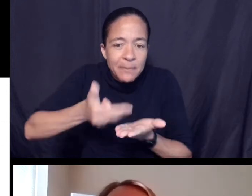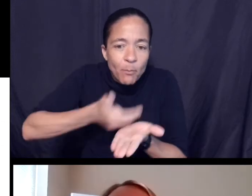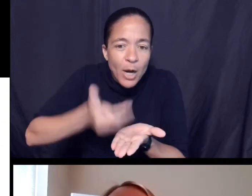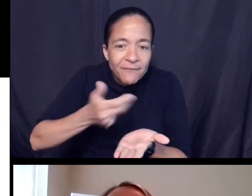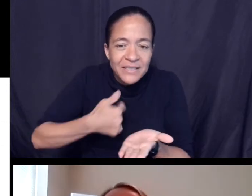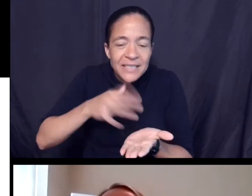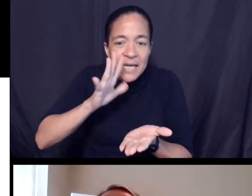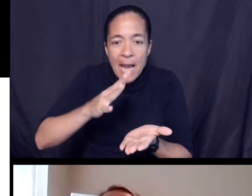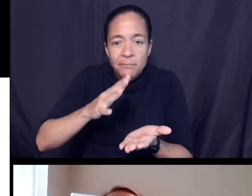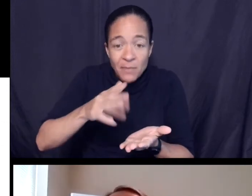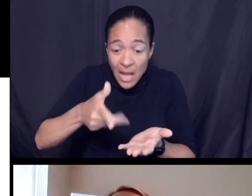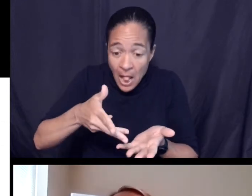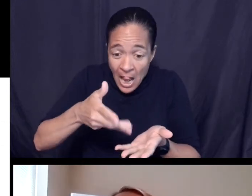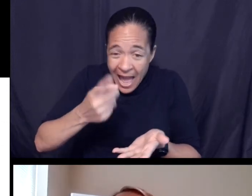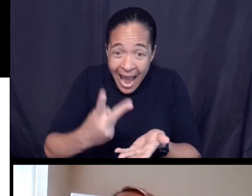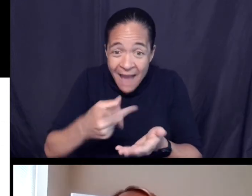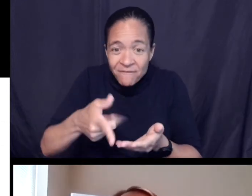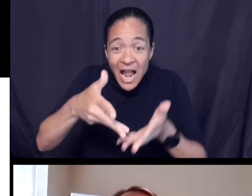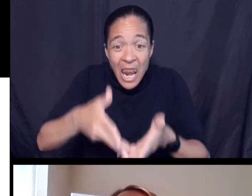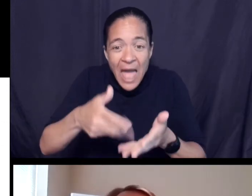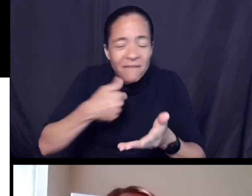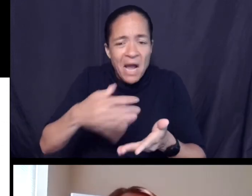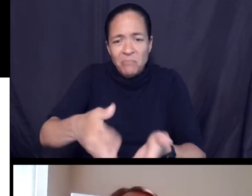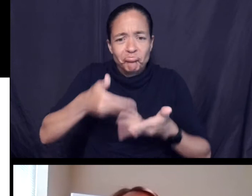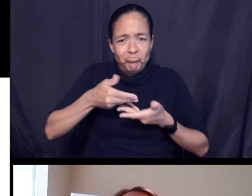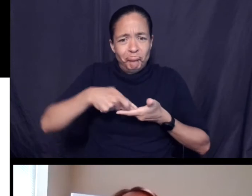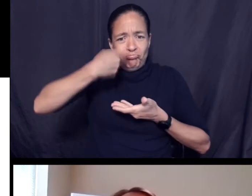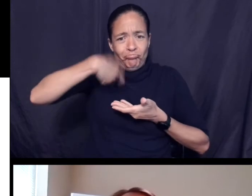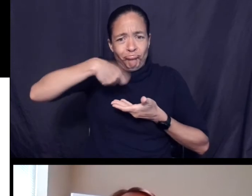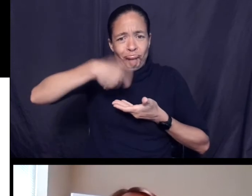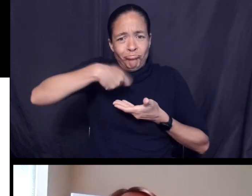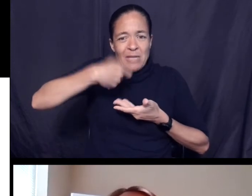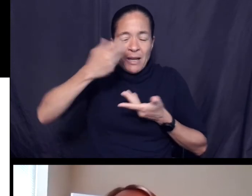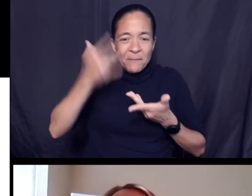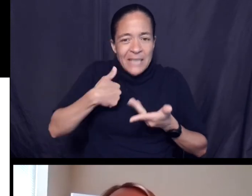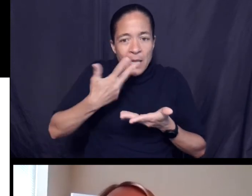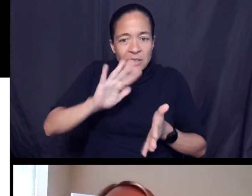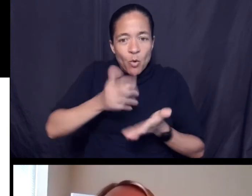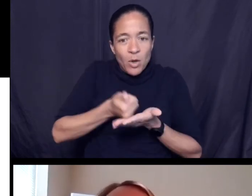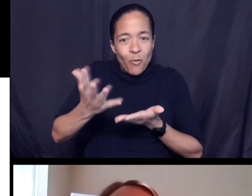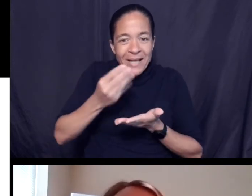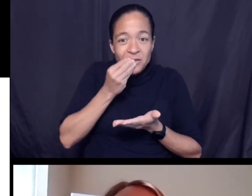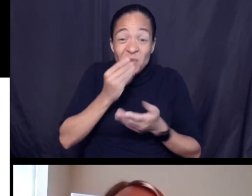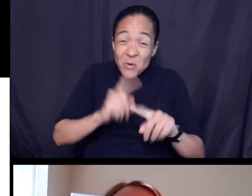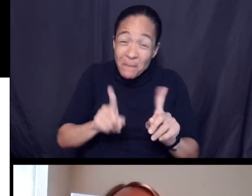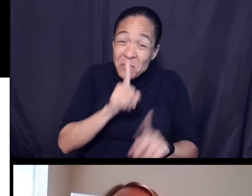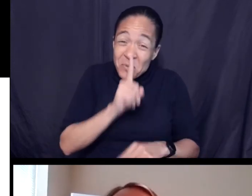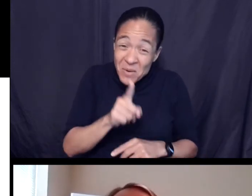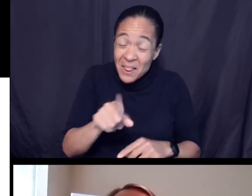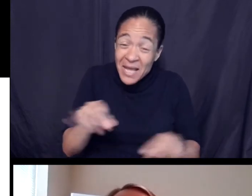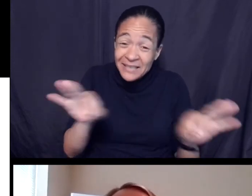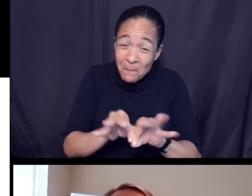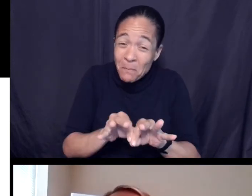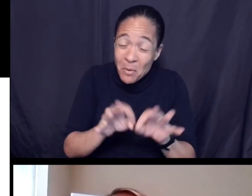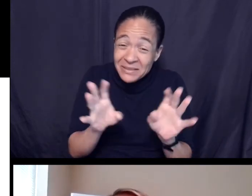I don't want to waste the food. And you think nothing of it, and you don't realize that that's really a significant choice that